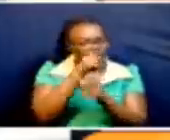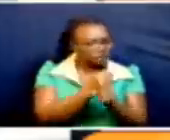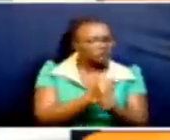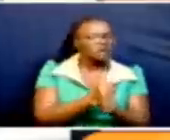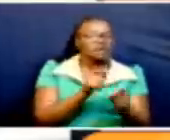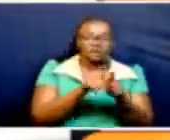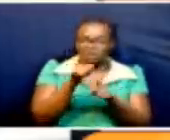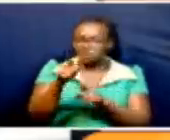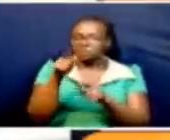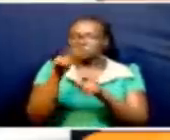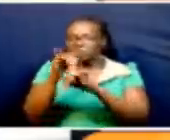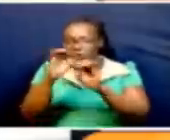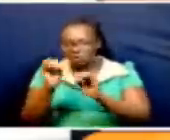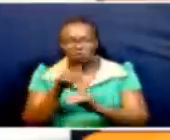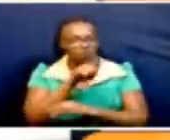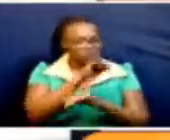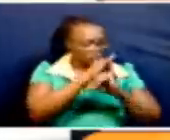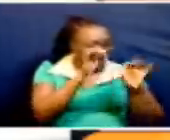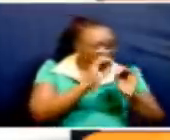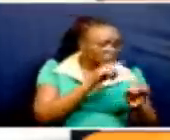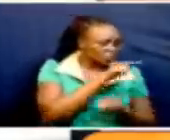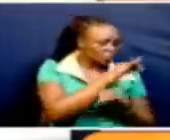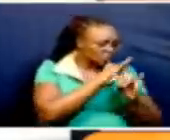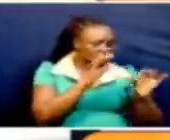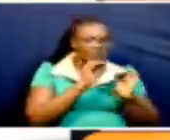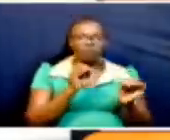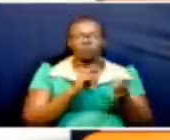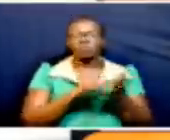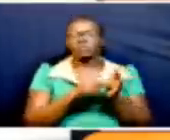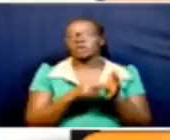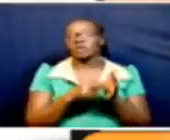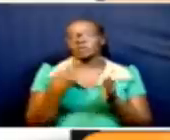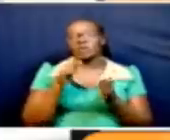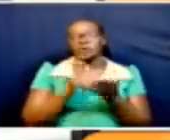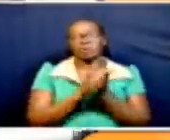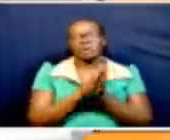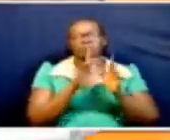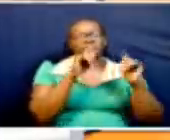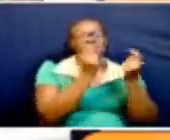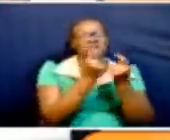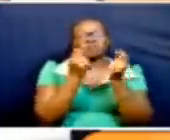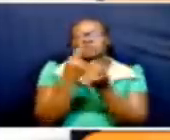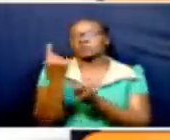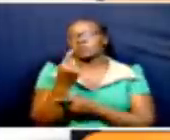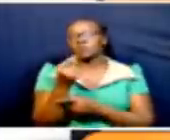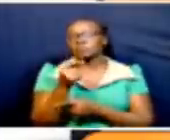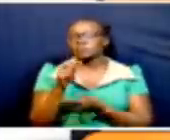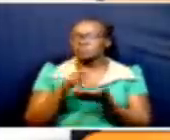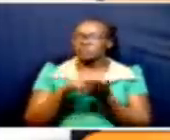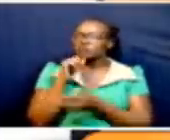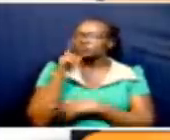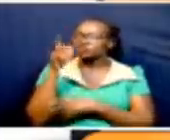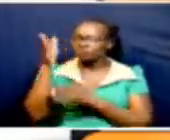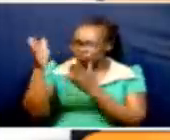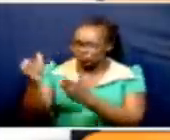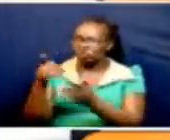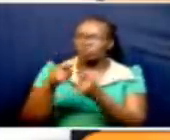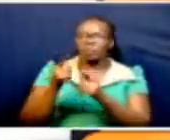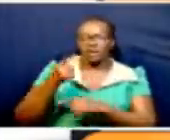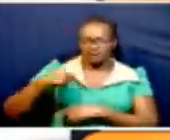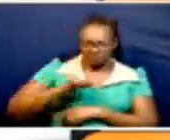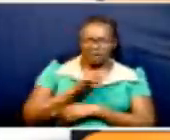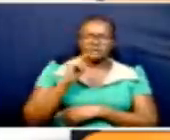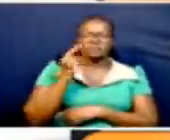it will be, at the end of the day, we'll be divided in that tribal line. It is not you, it is us. It is my